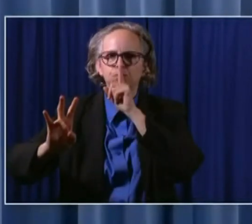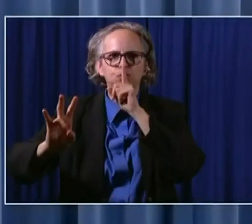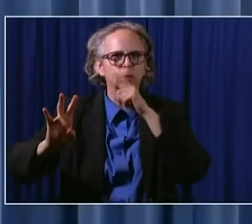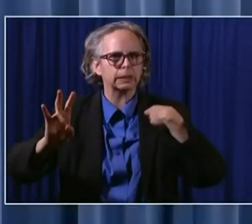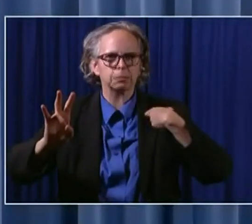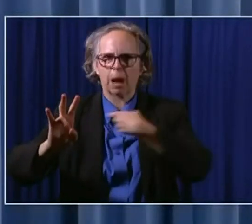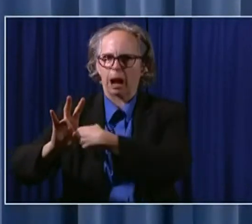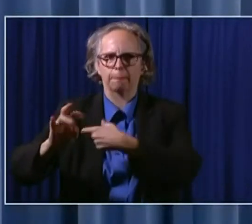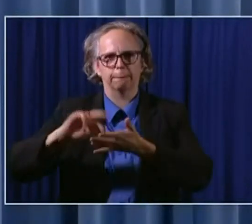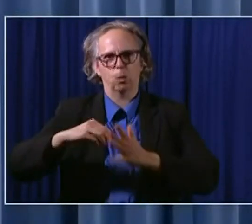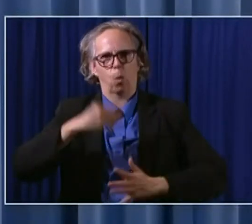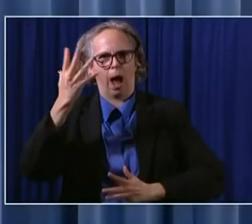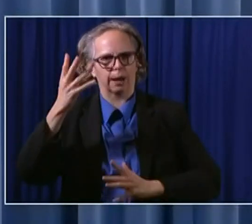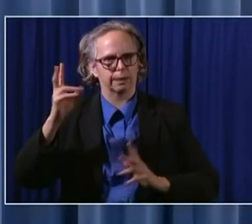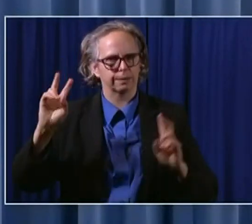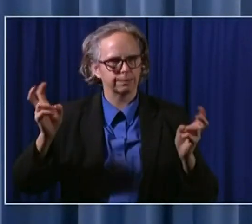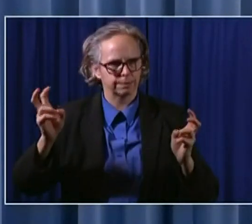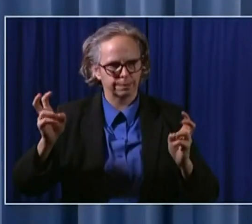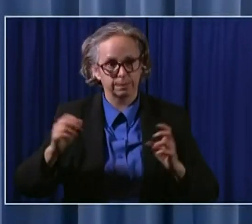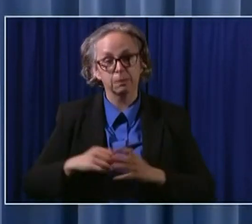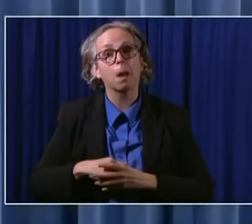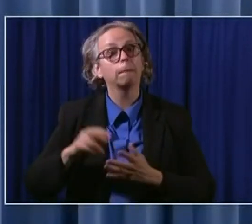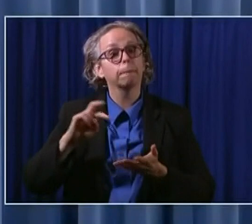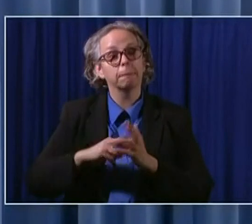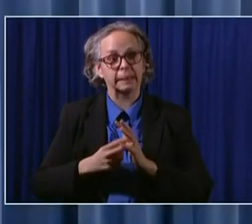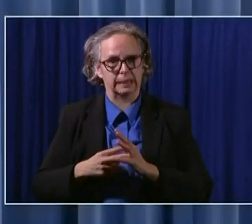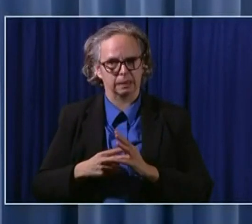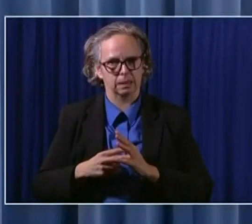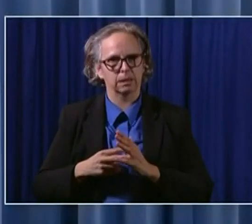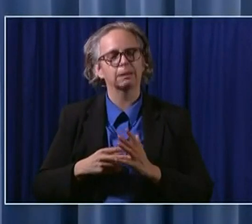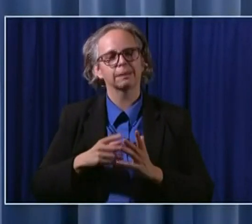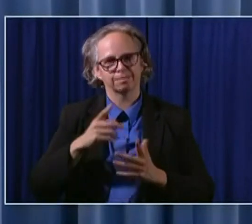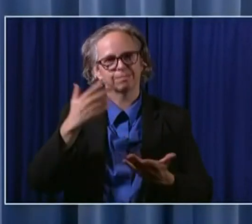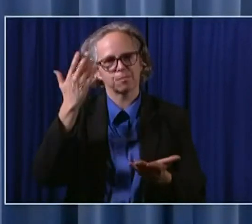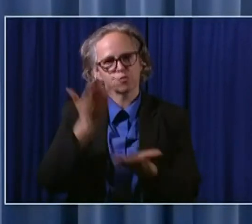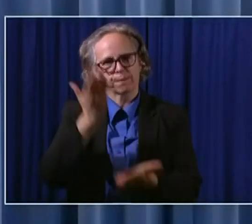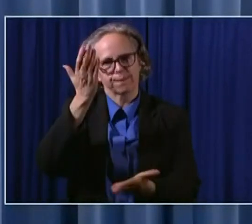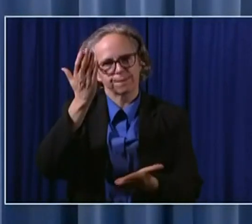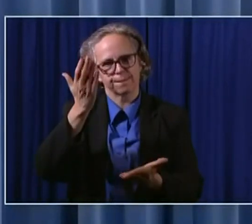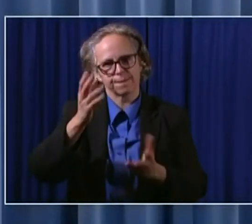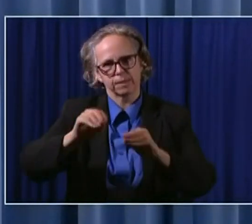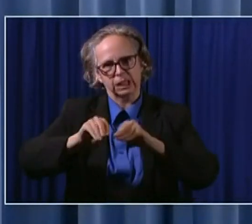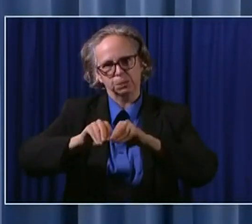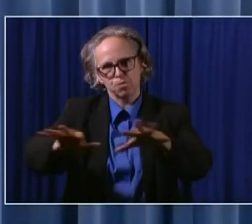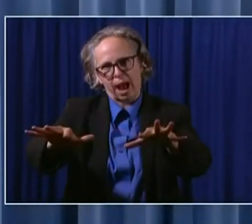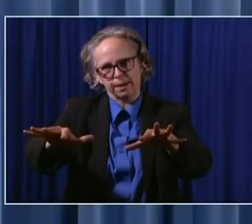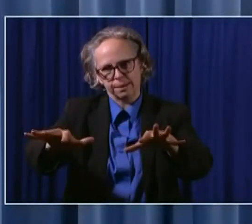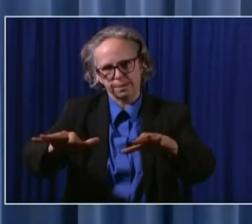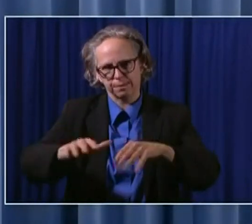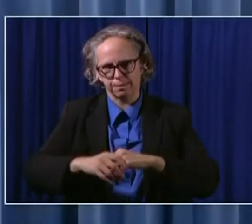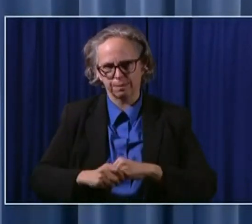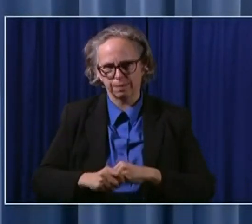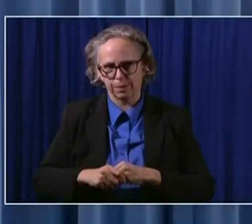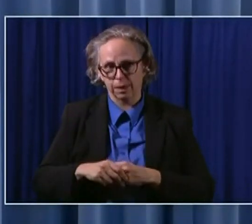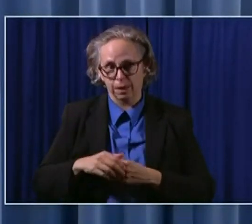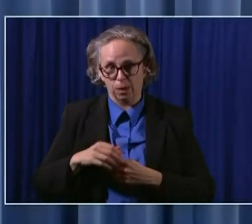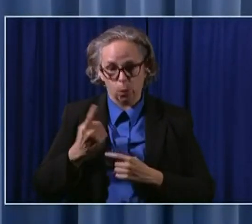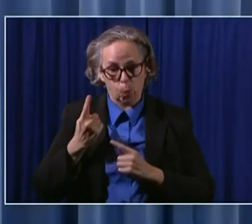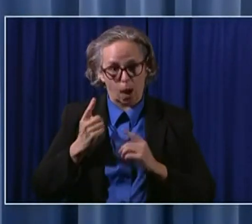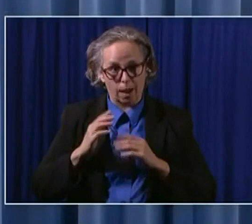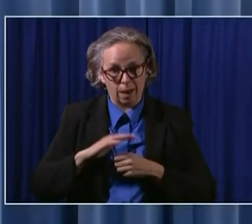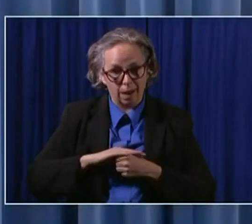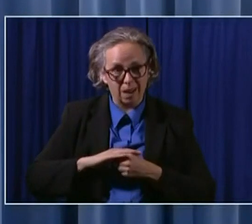quite widespread, not just in Willard, but throughout the county. Let me just